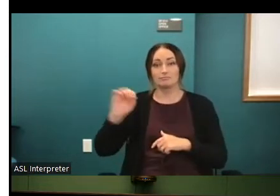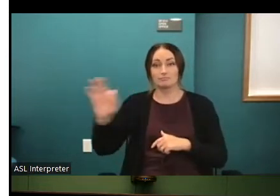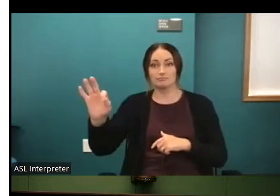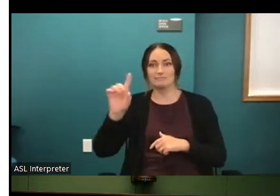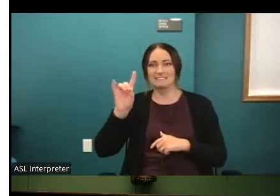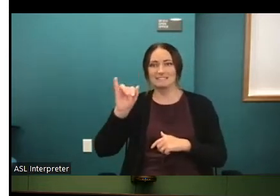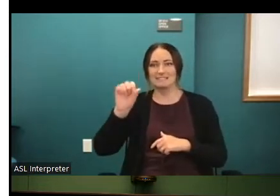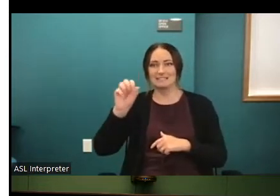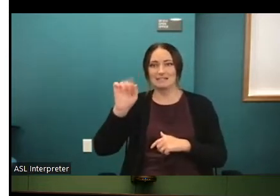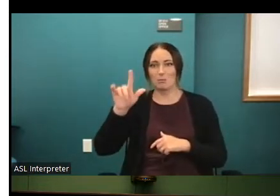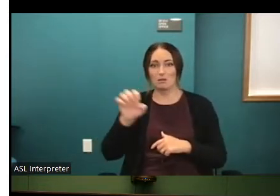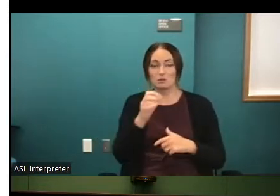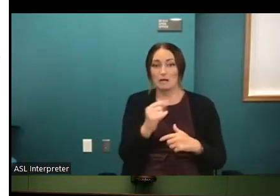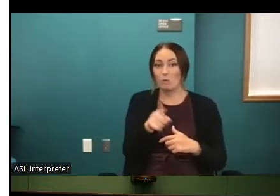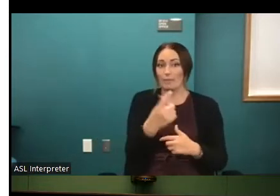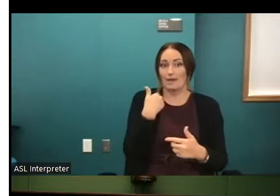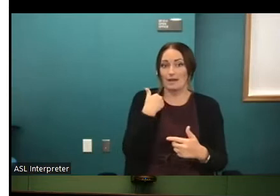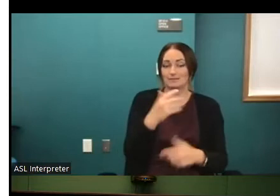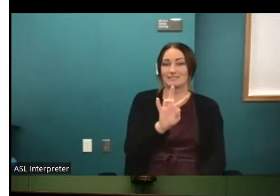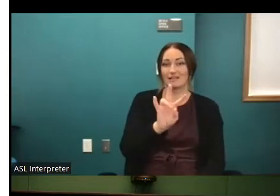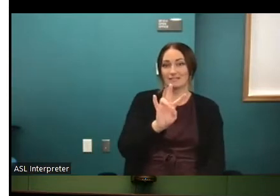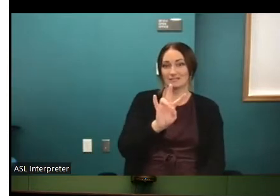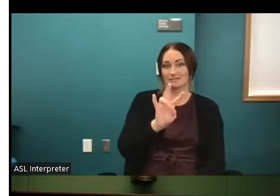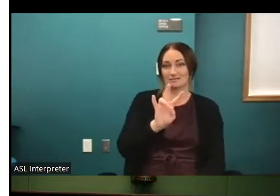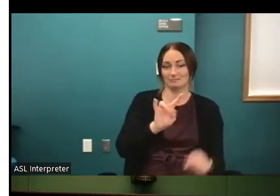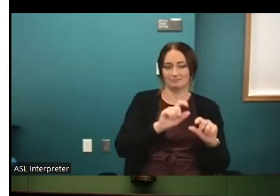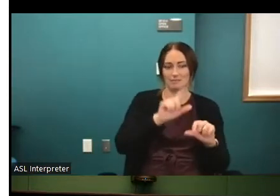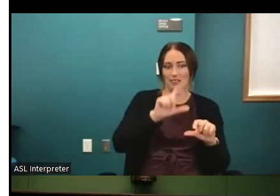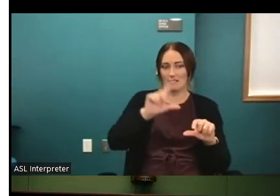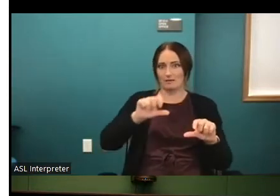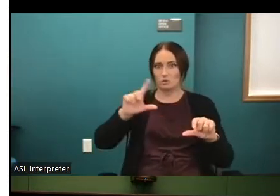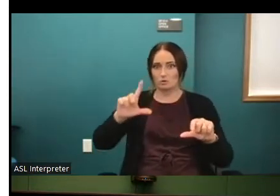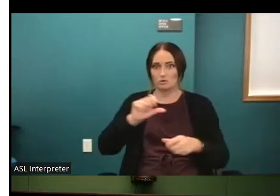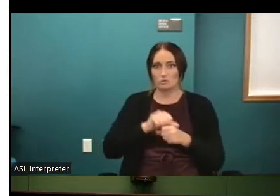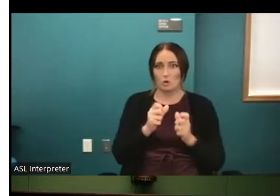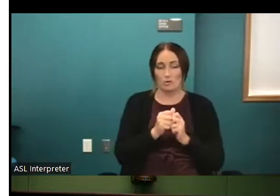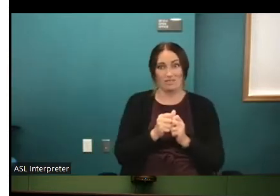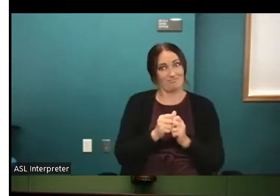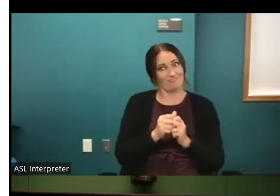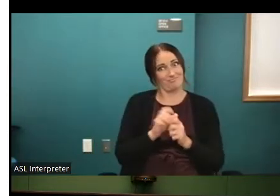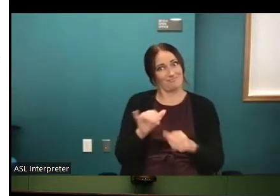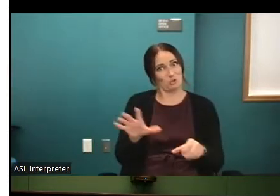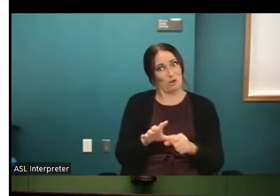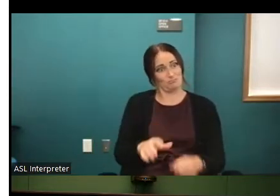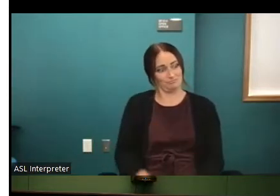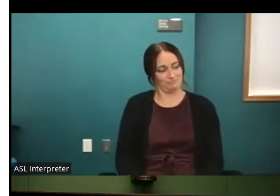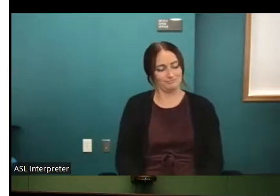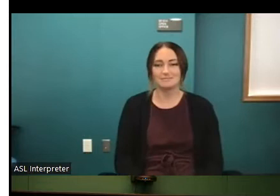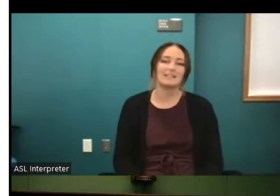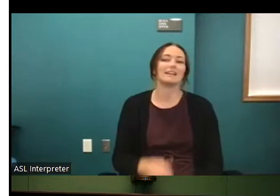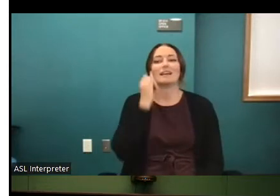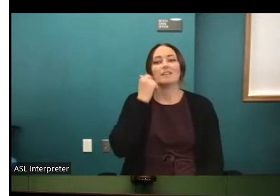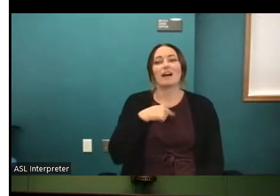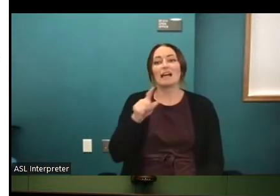he's only got 1, 2, 3, 4, 5, 6, 7 electrodes to work with. That's crap. If I had to turn off this many